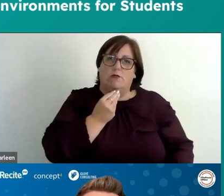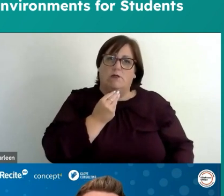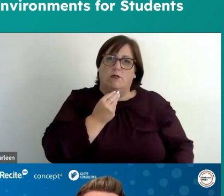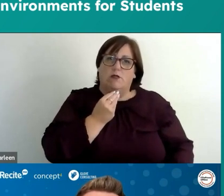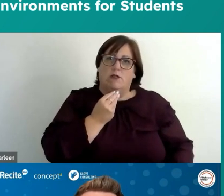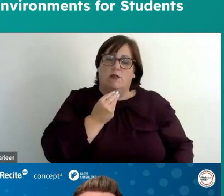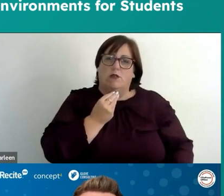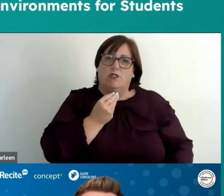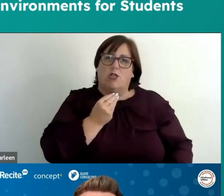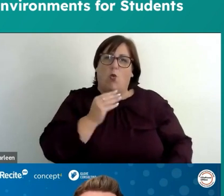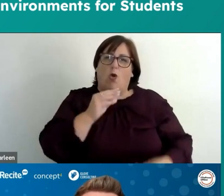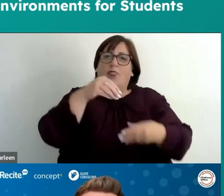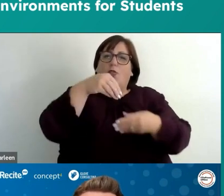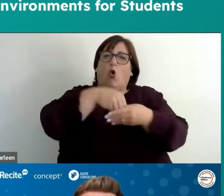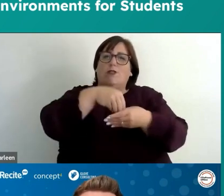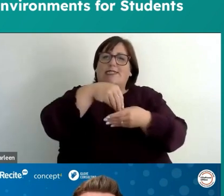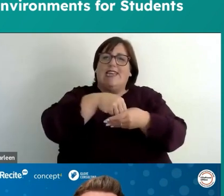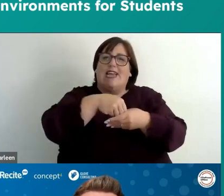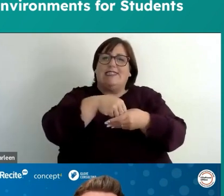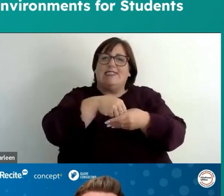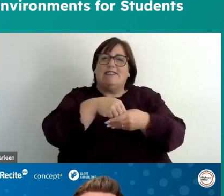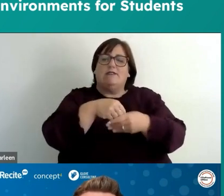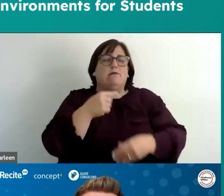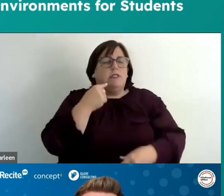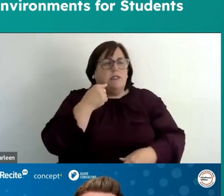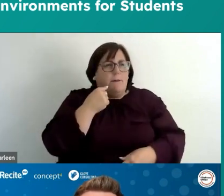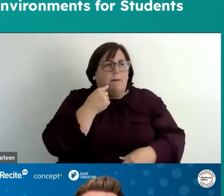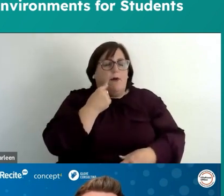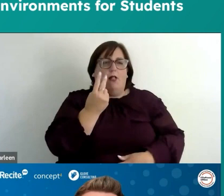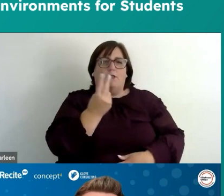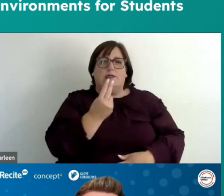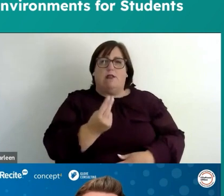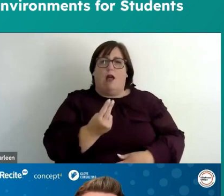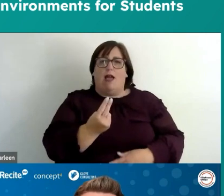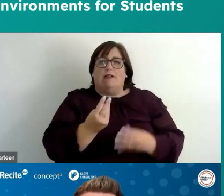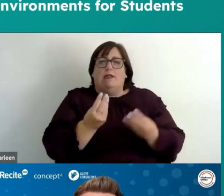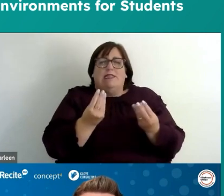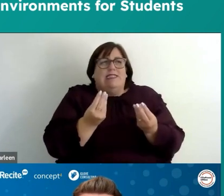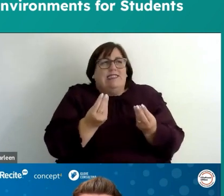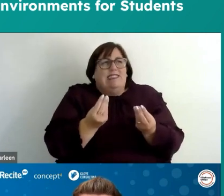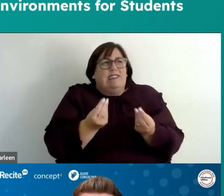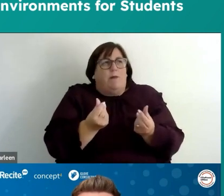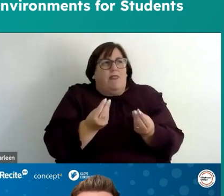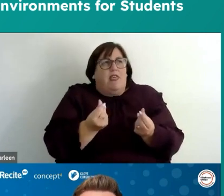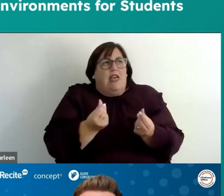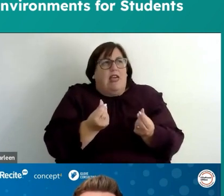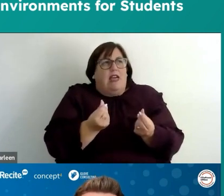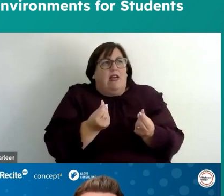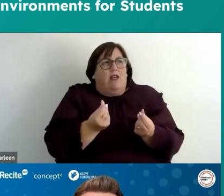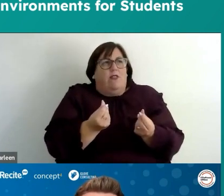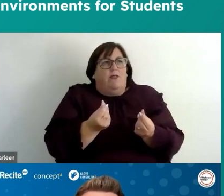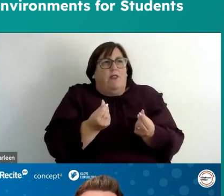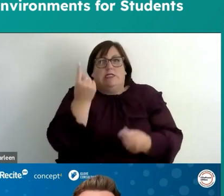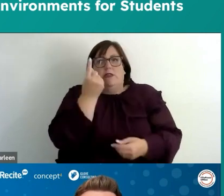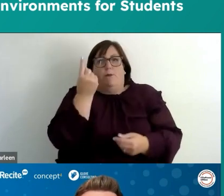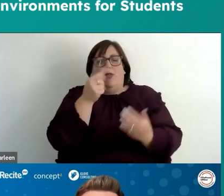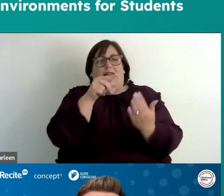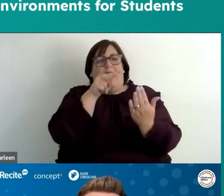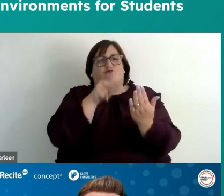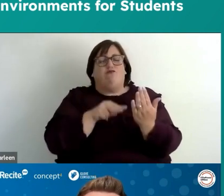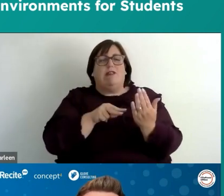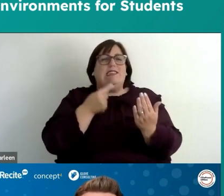that's simple, designed, broken down, easier, something that can be, someone could read with ease and not